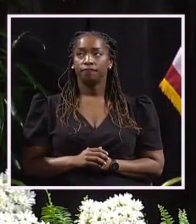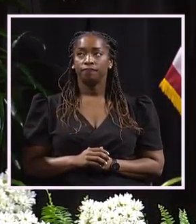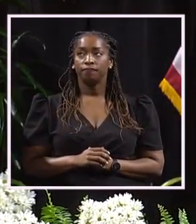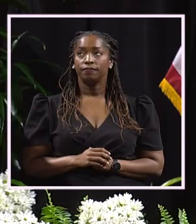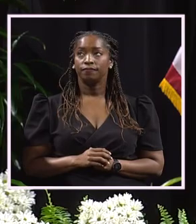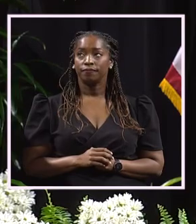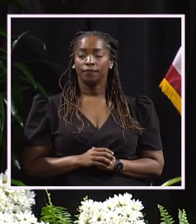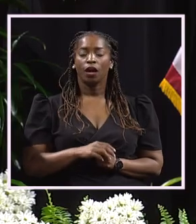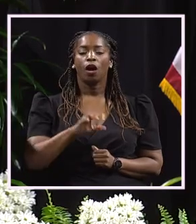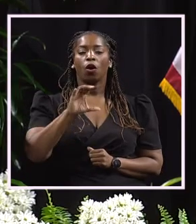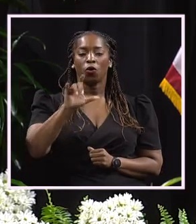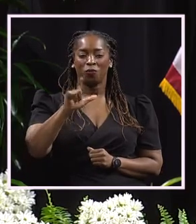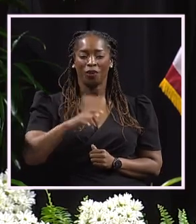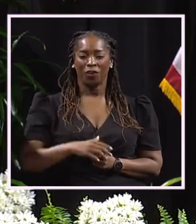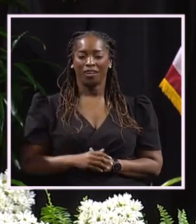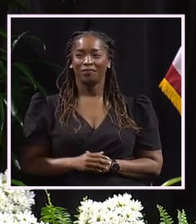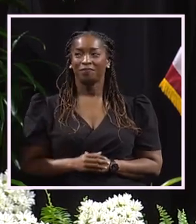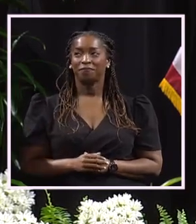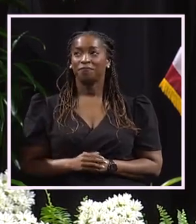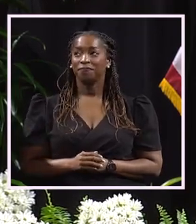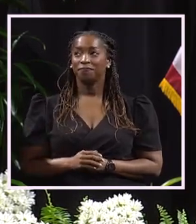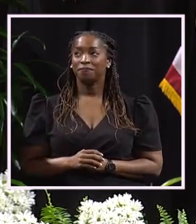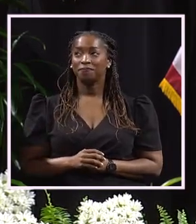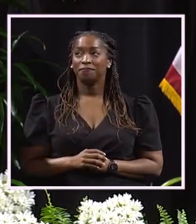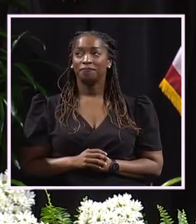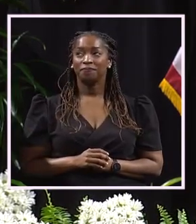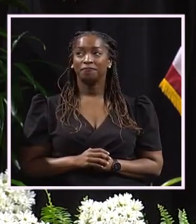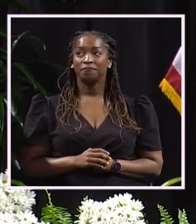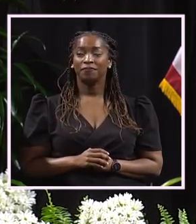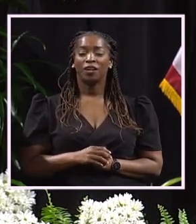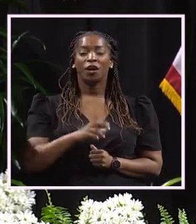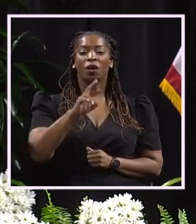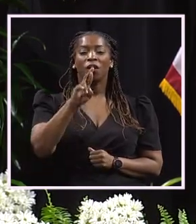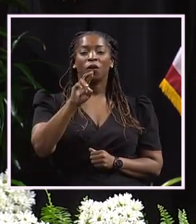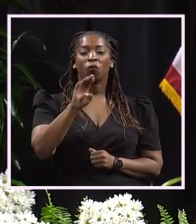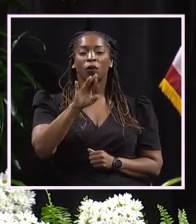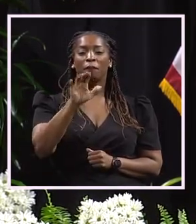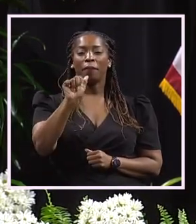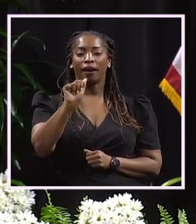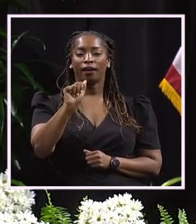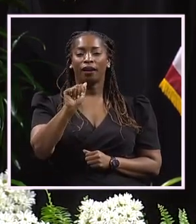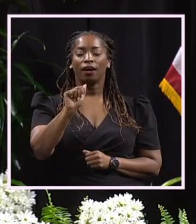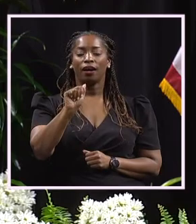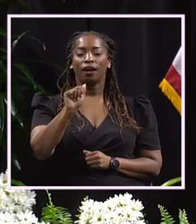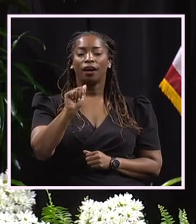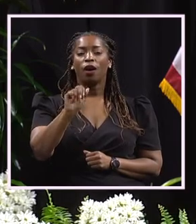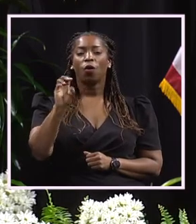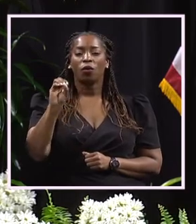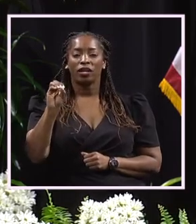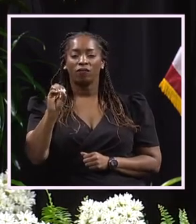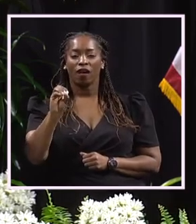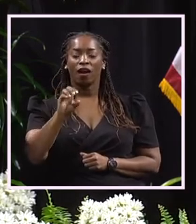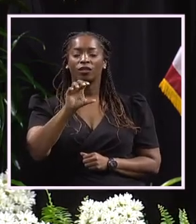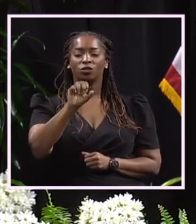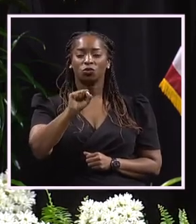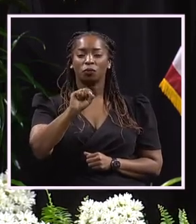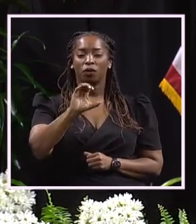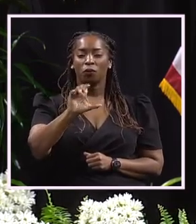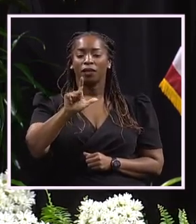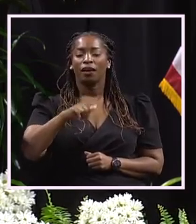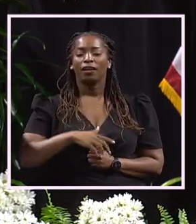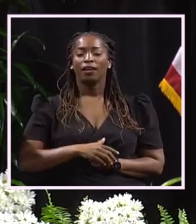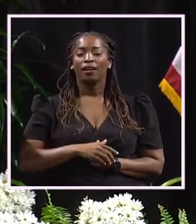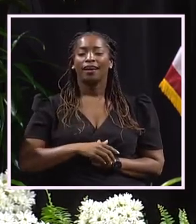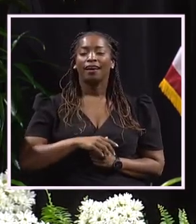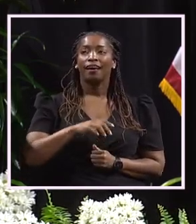Cum laude. O'Reilly. Rebecca Orive, summa cum laude. Angela